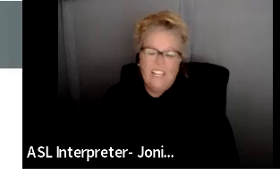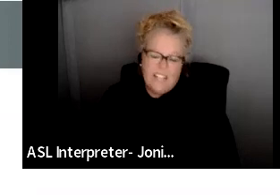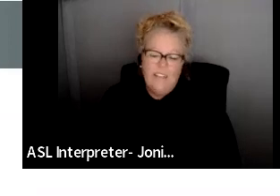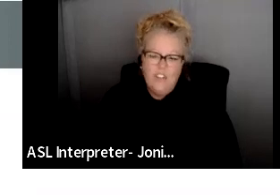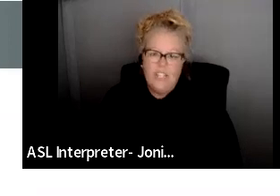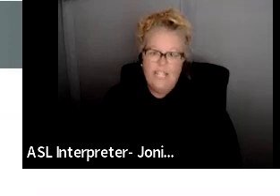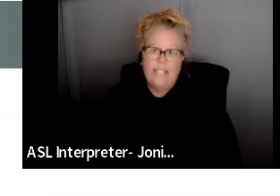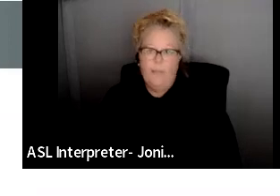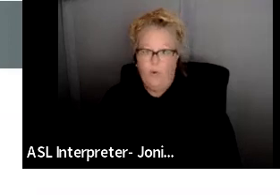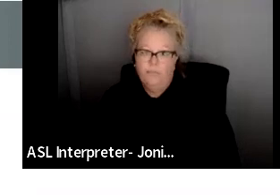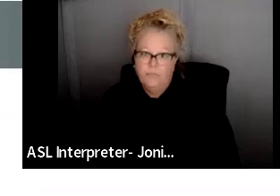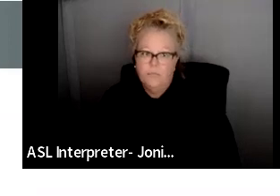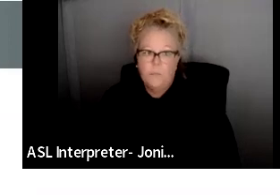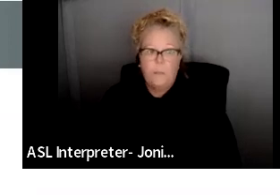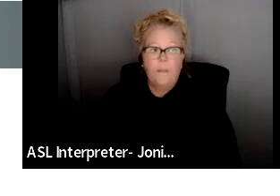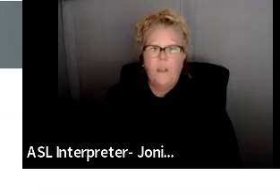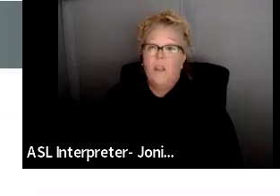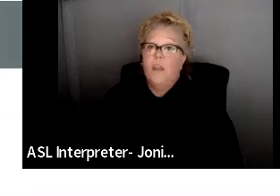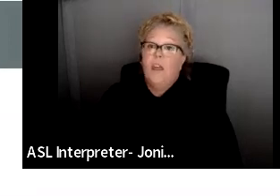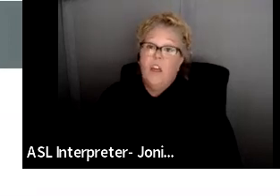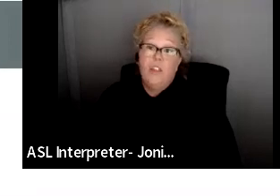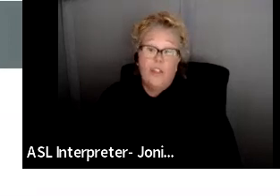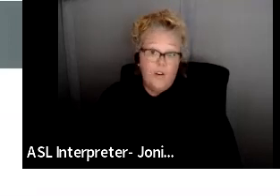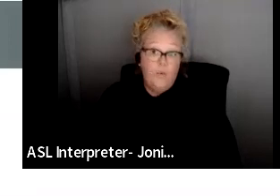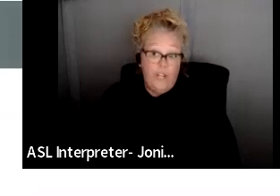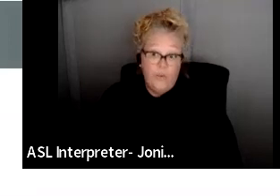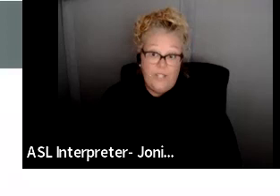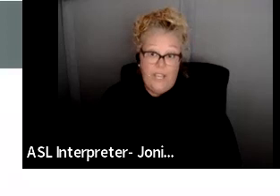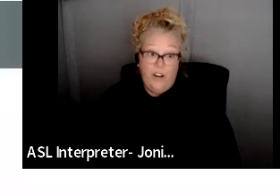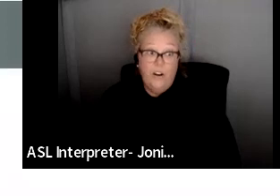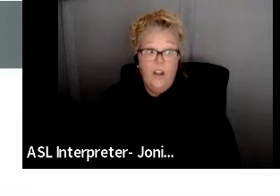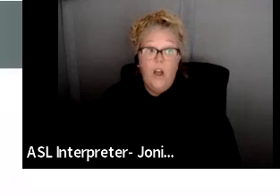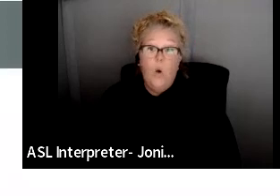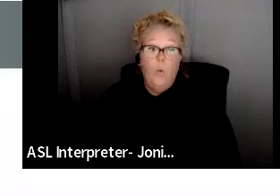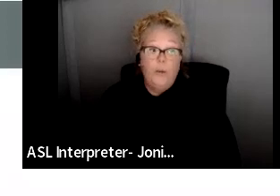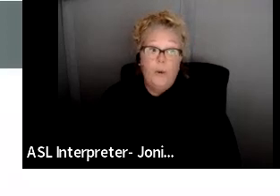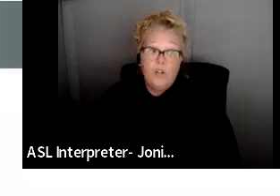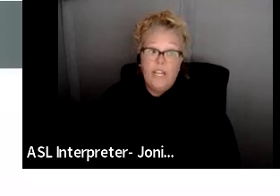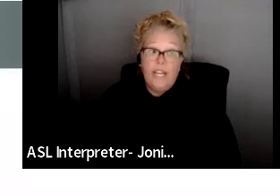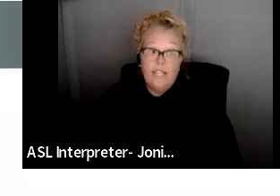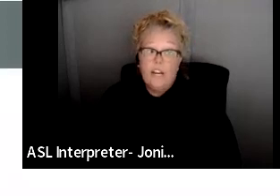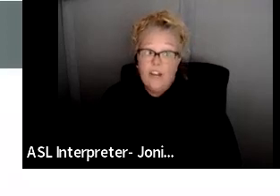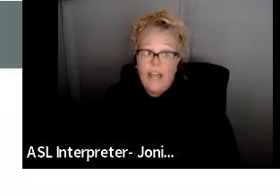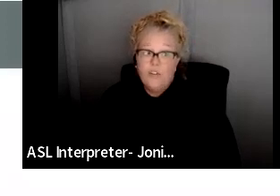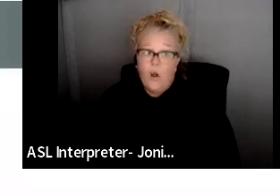didn't. That's kind of just an example. The third one you see here, when a person gets hearing aids or